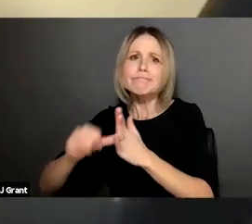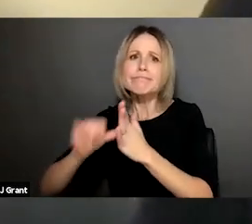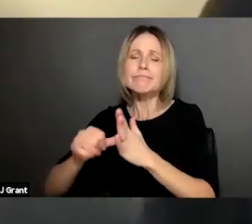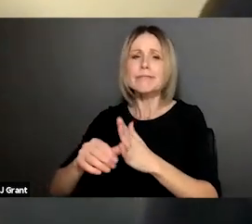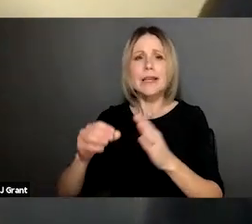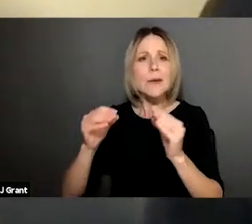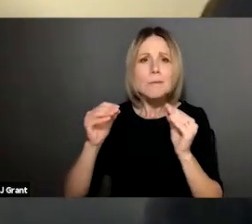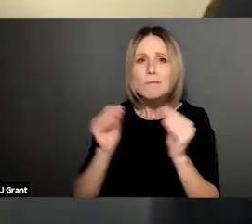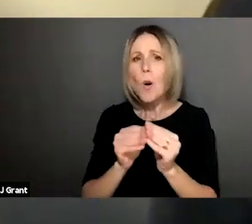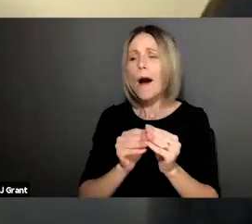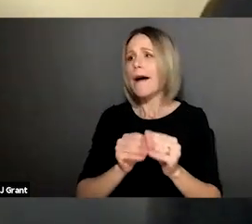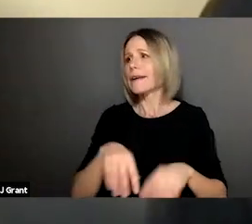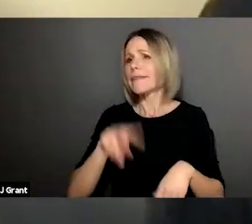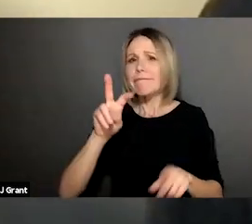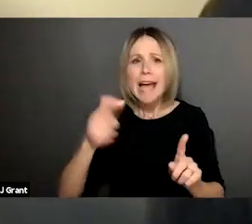plant-based foods